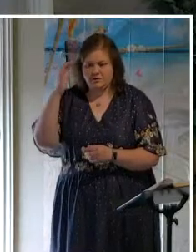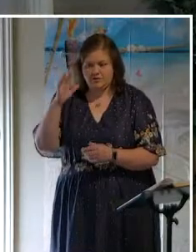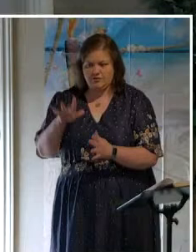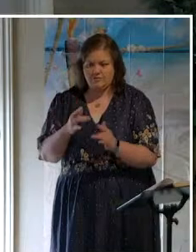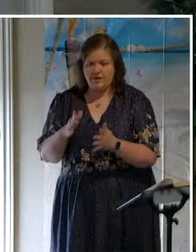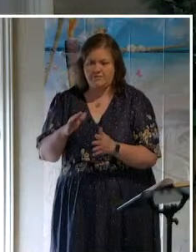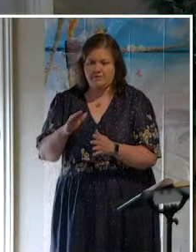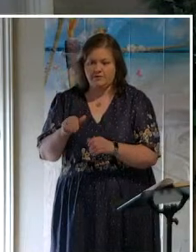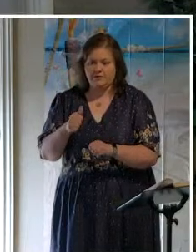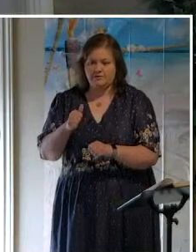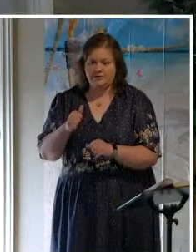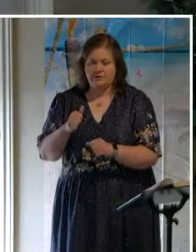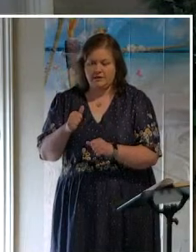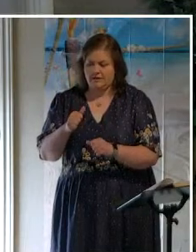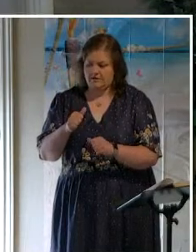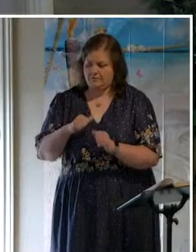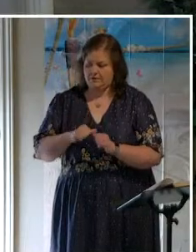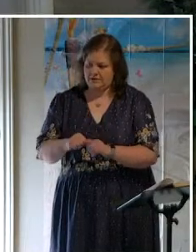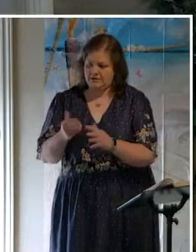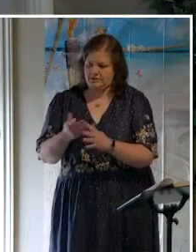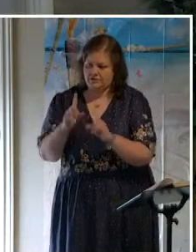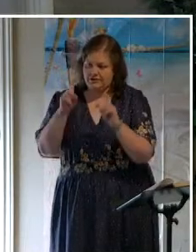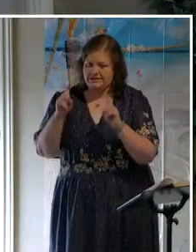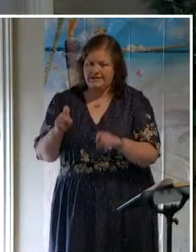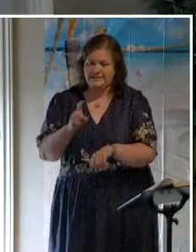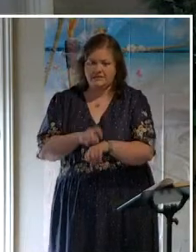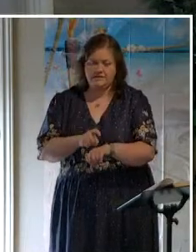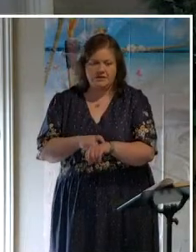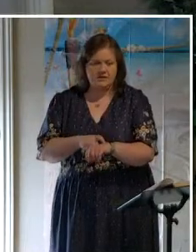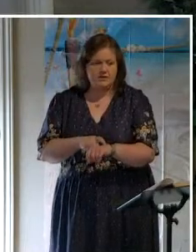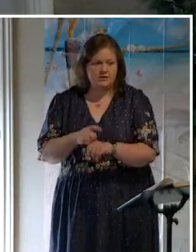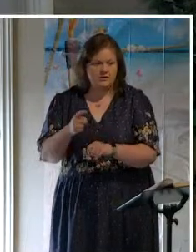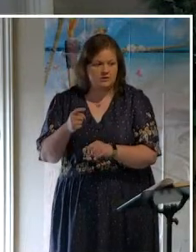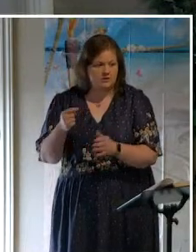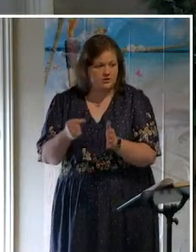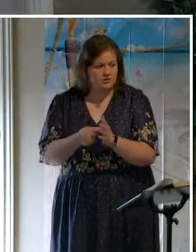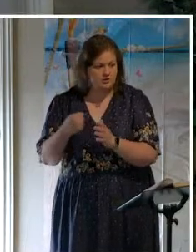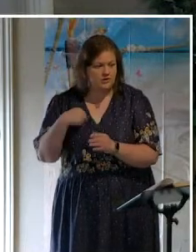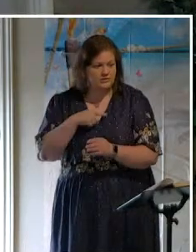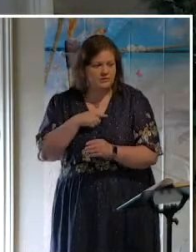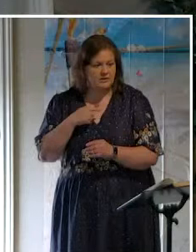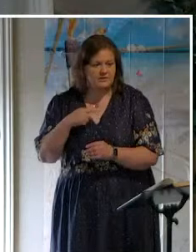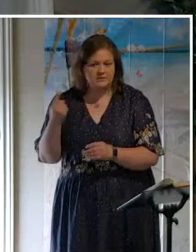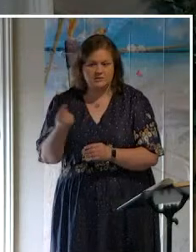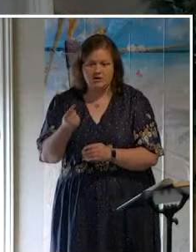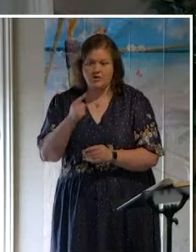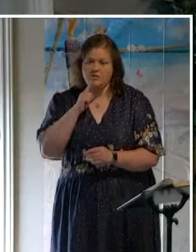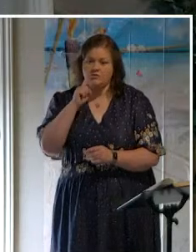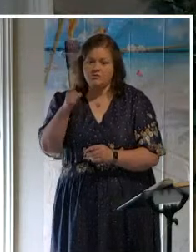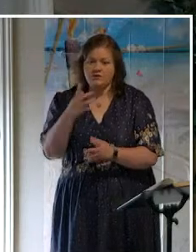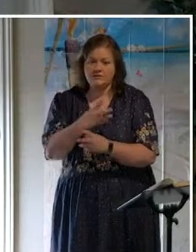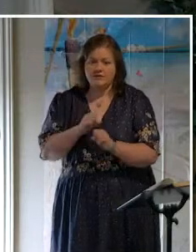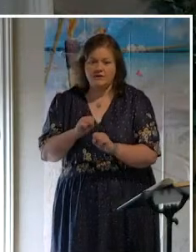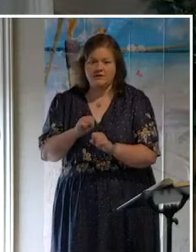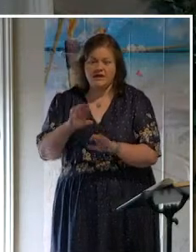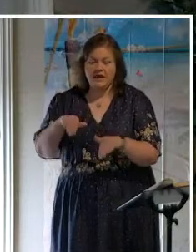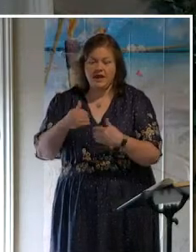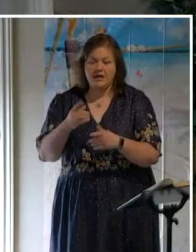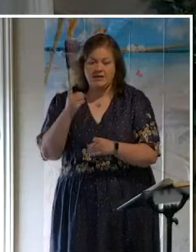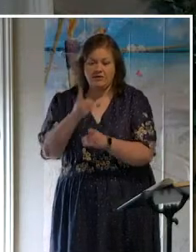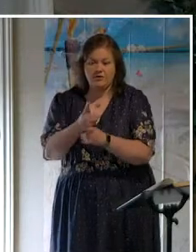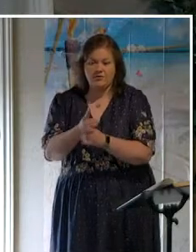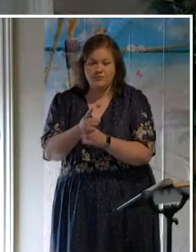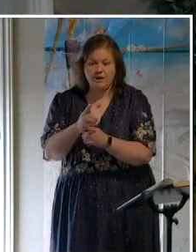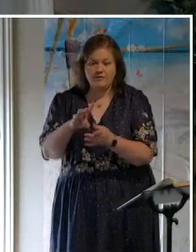and encourages us. It shows us the only way of salvation and how to have a right relationship with God. Its truth cannot